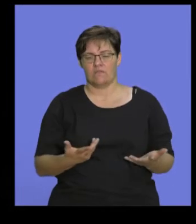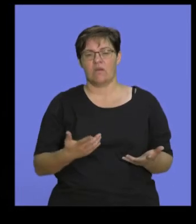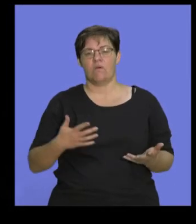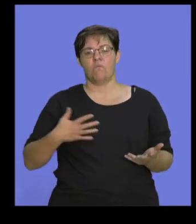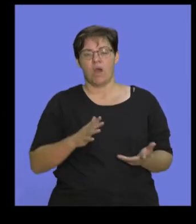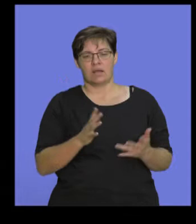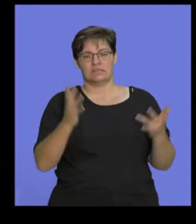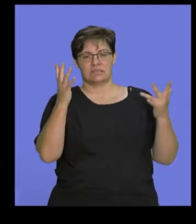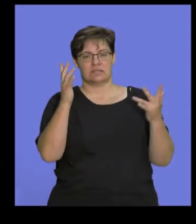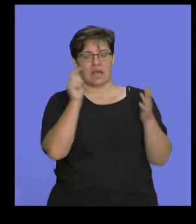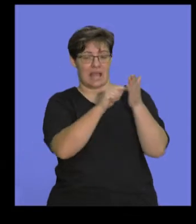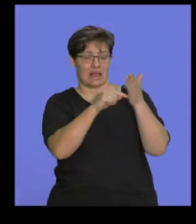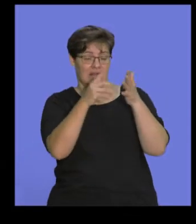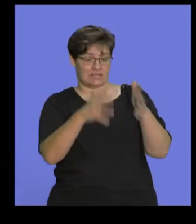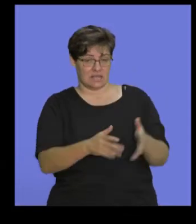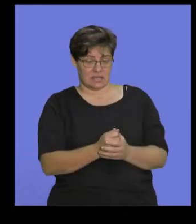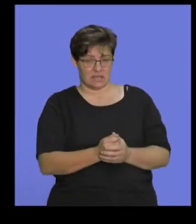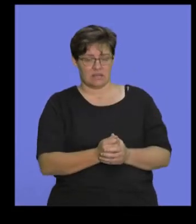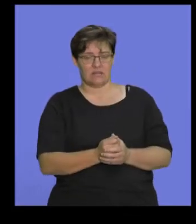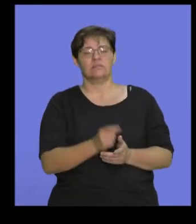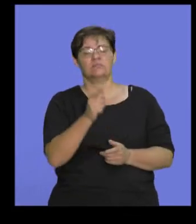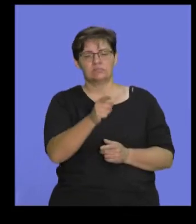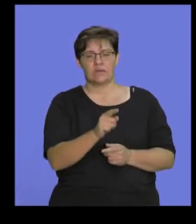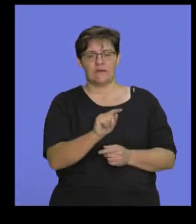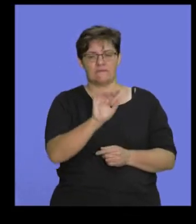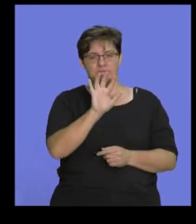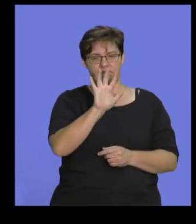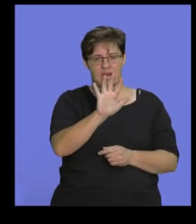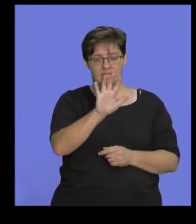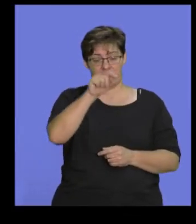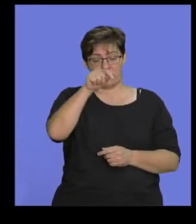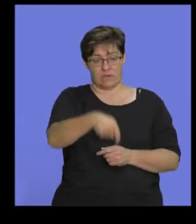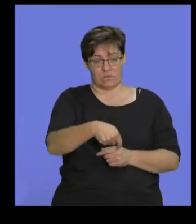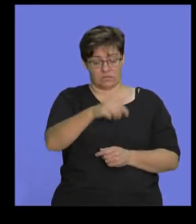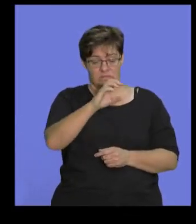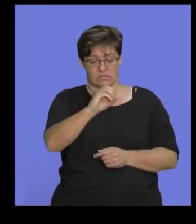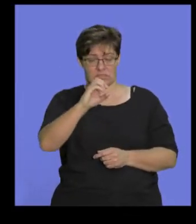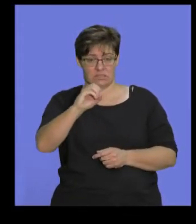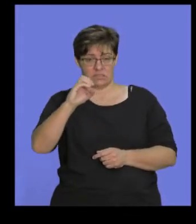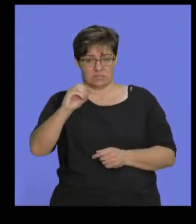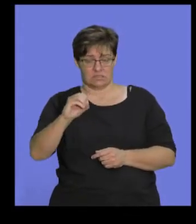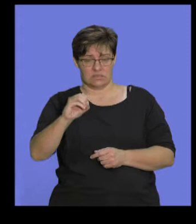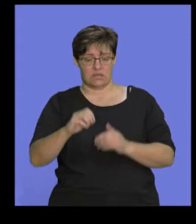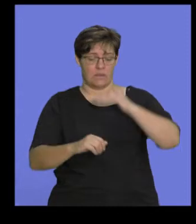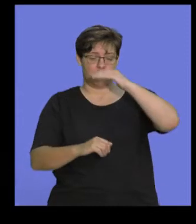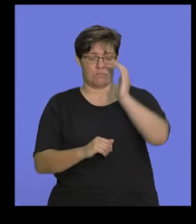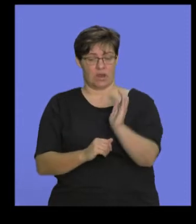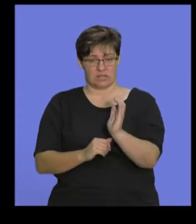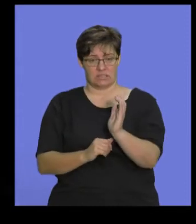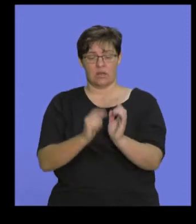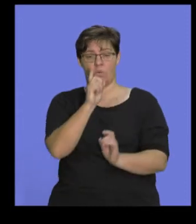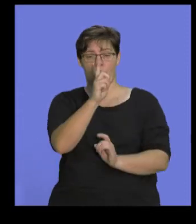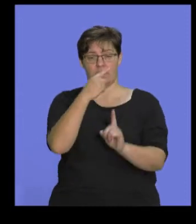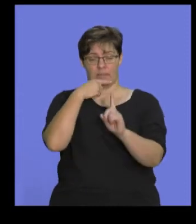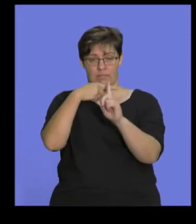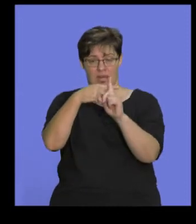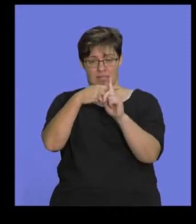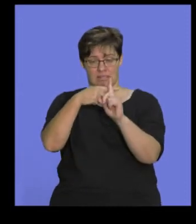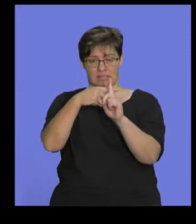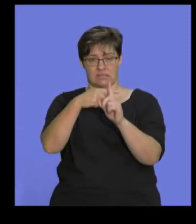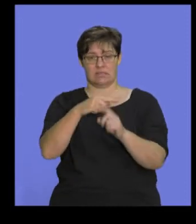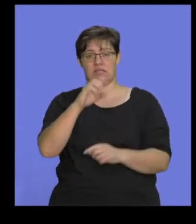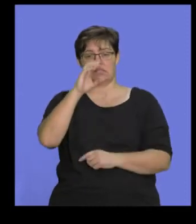Okay, so if we go to our calculator, this will be 5,000. Open the bracket, 1